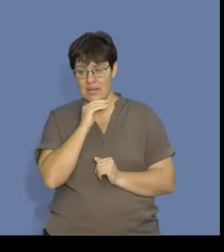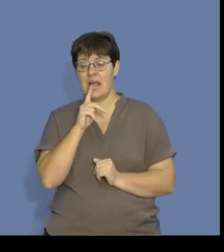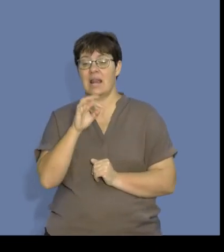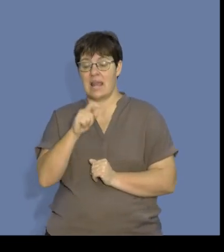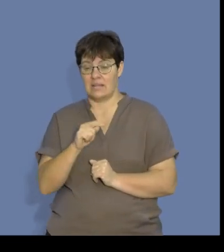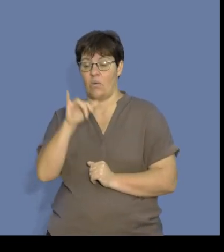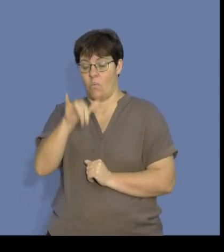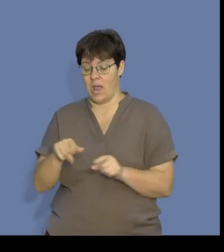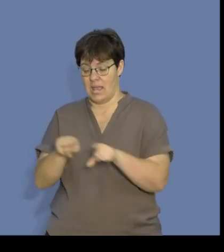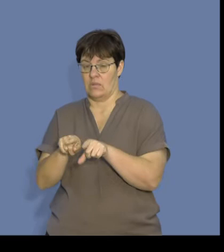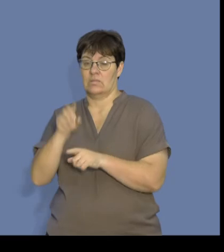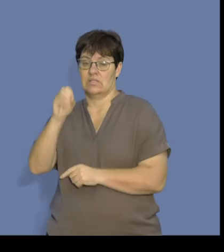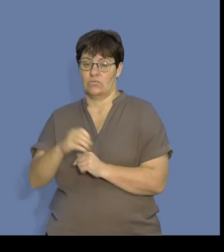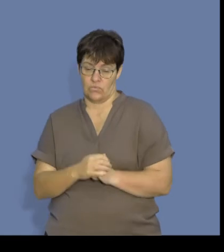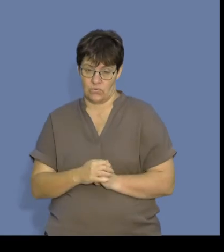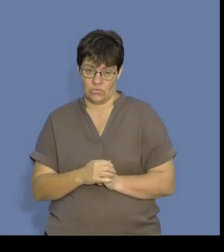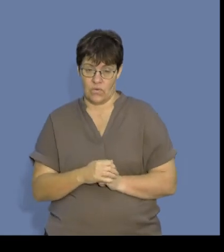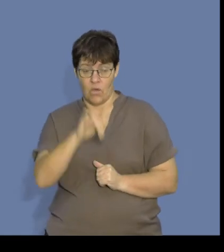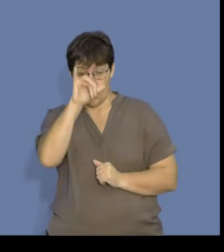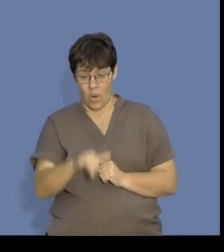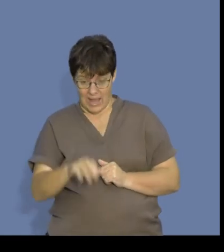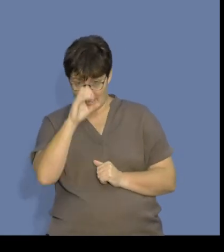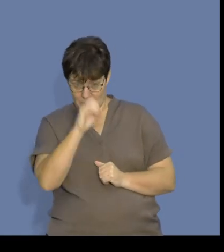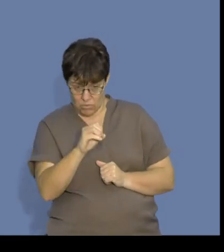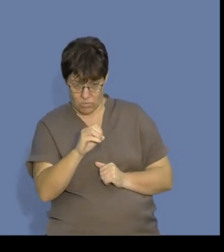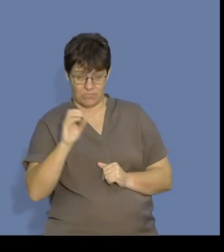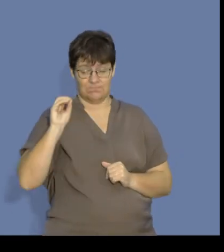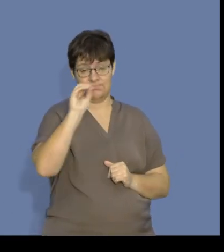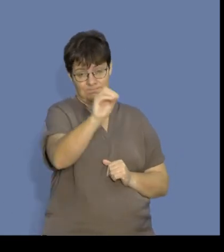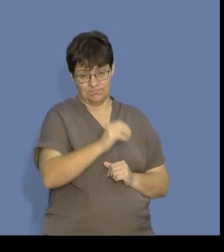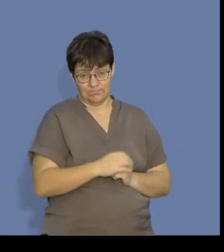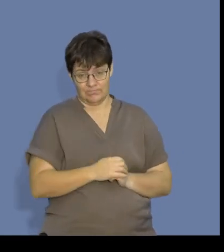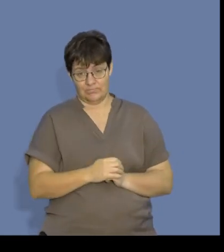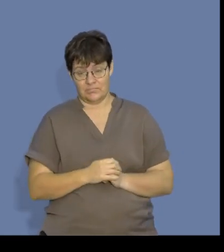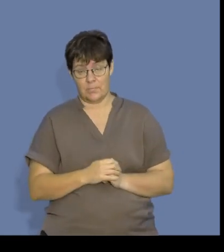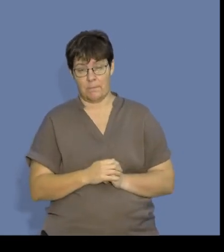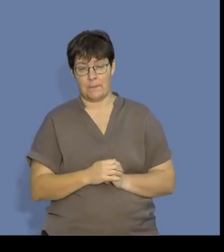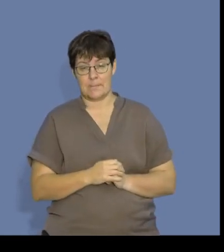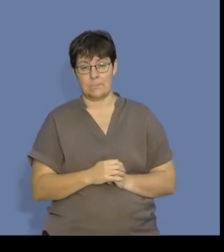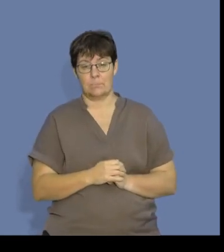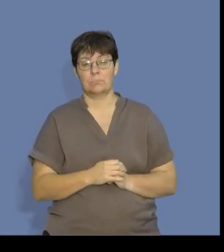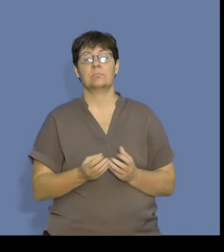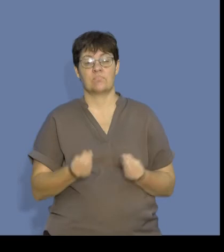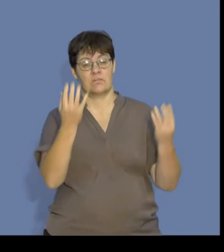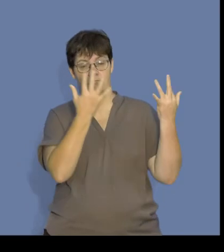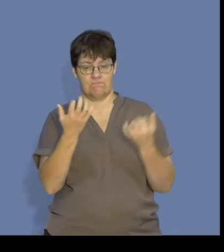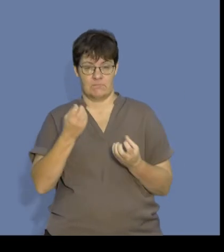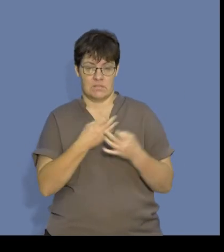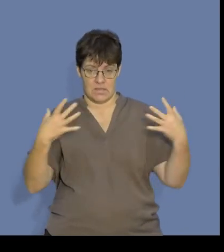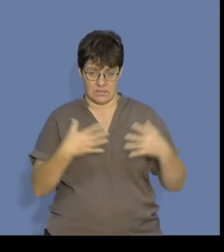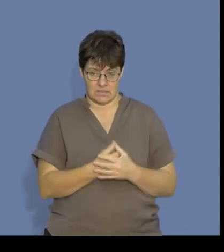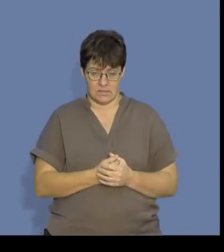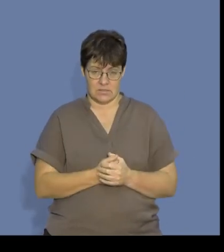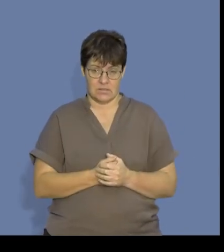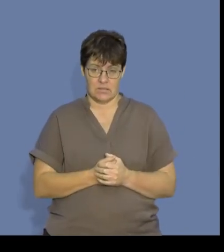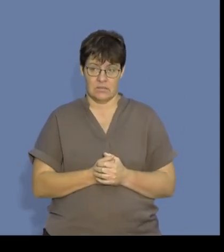say let y equal to 0. So wherever there is y, you plug in a 0 there and then start